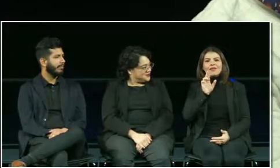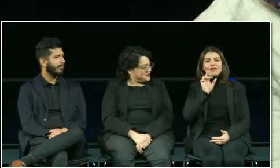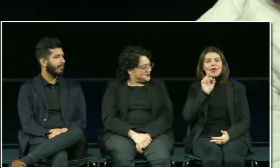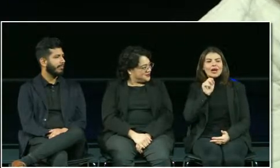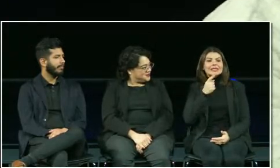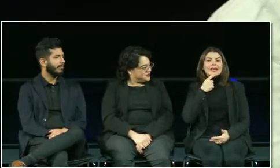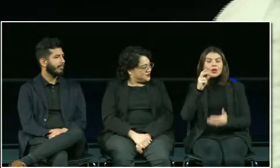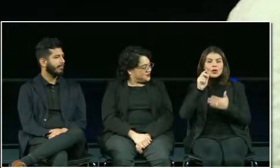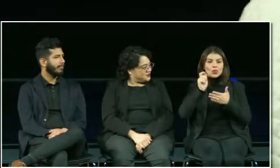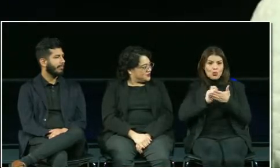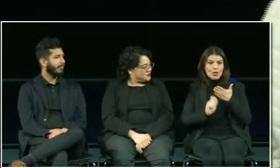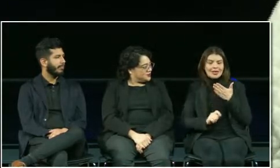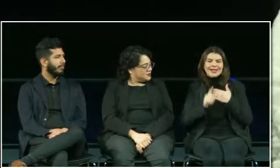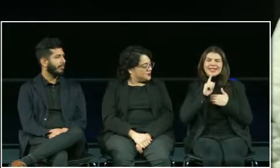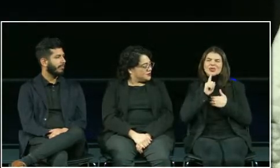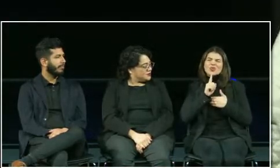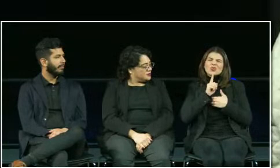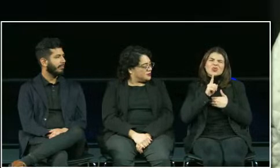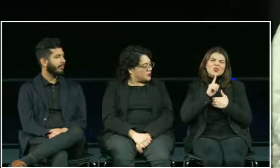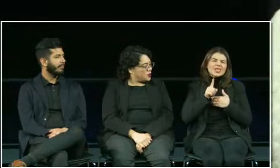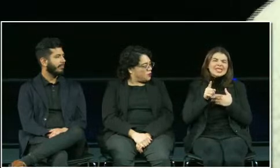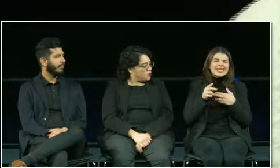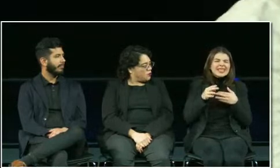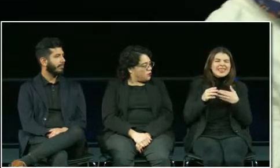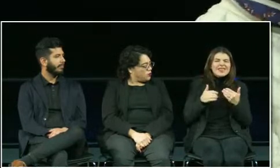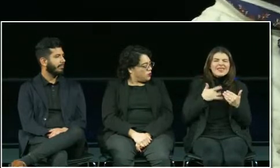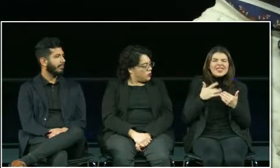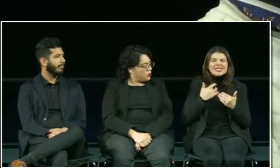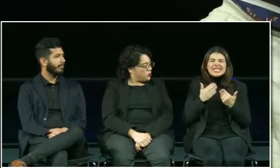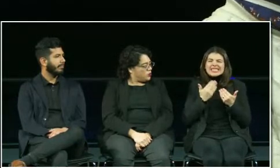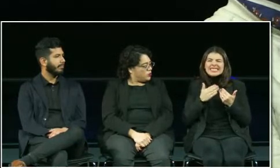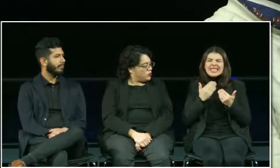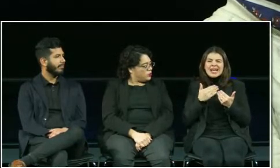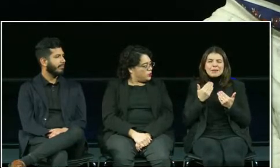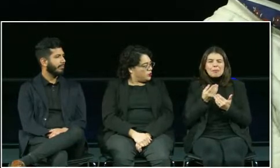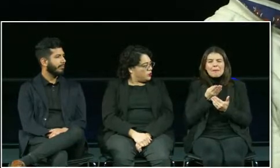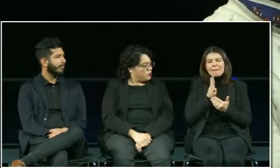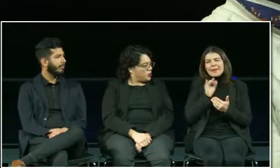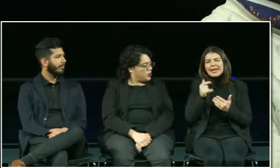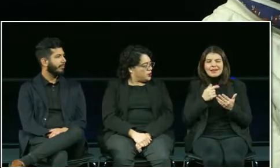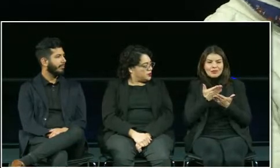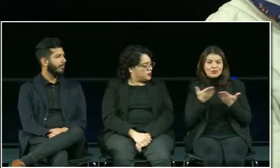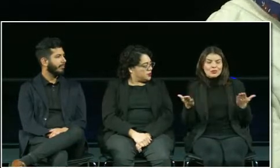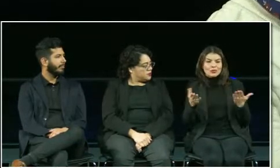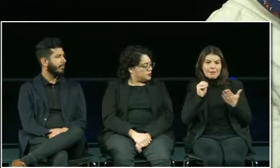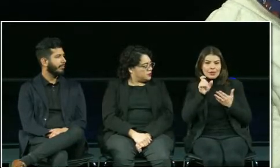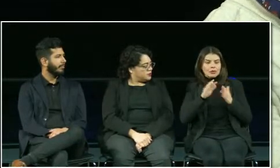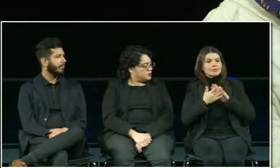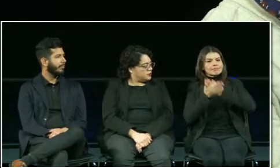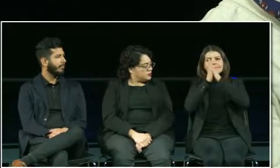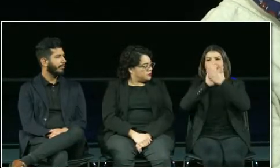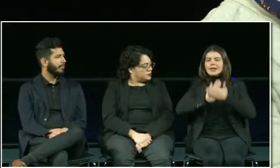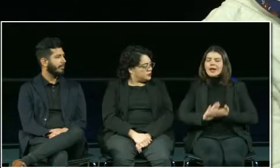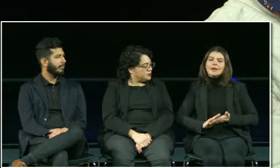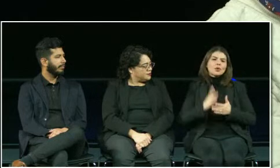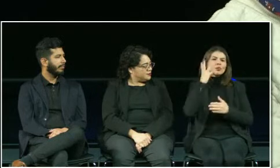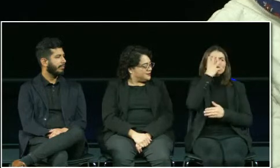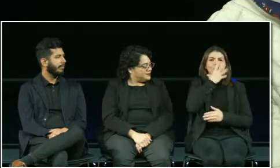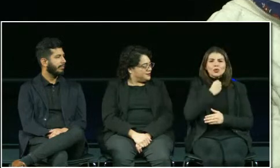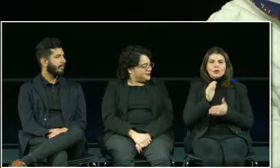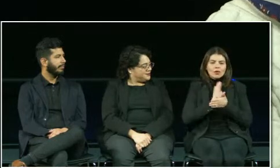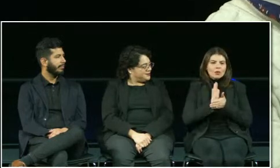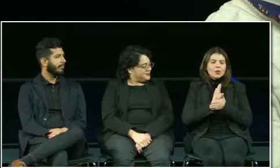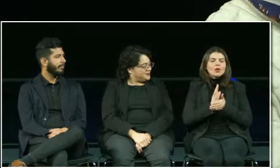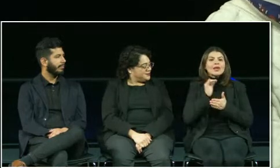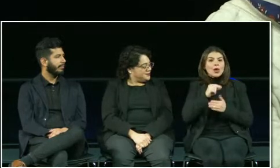written, and that's a very slight, it sounds like, bit of source material which you developed into this beautiful piece. And